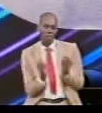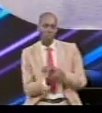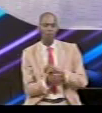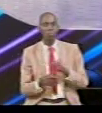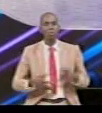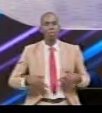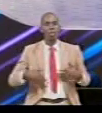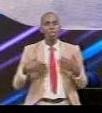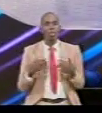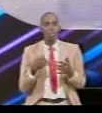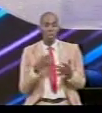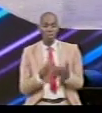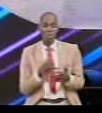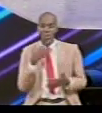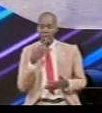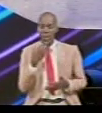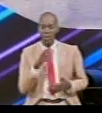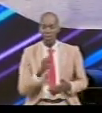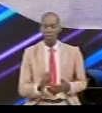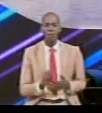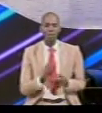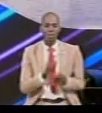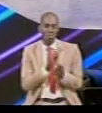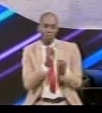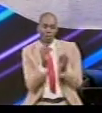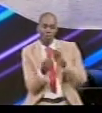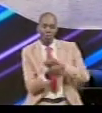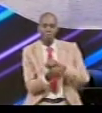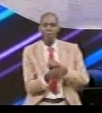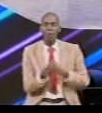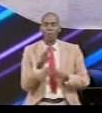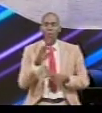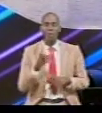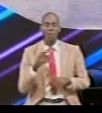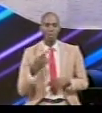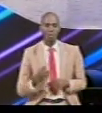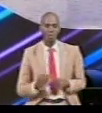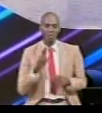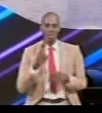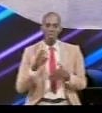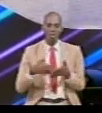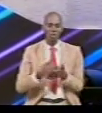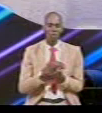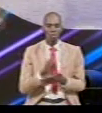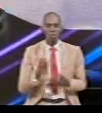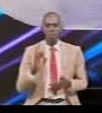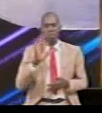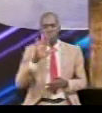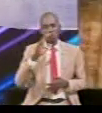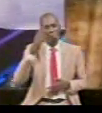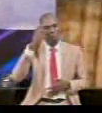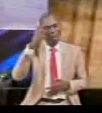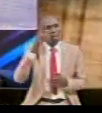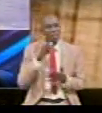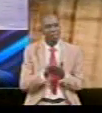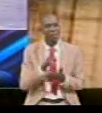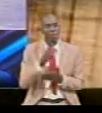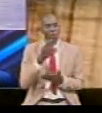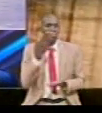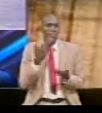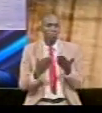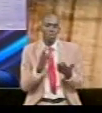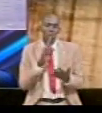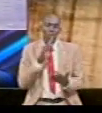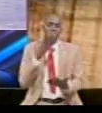life. It says, transformed by the renewing of your mind, that he may prove what is